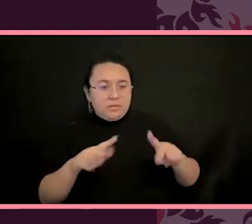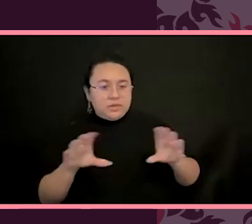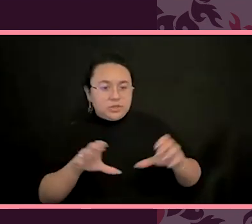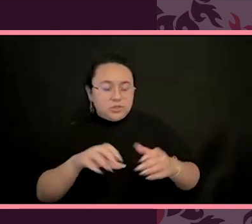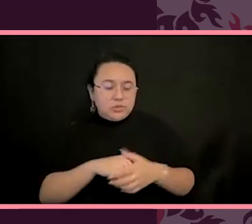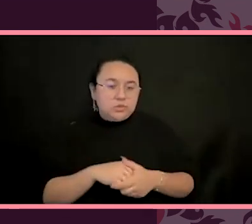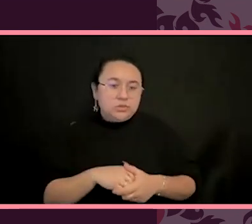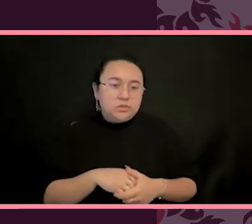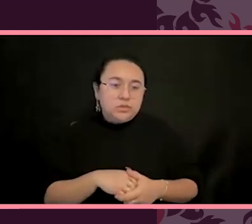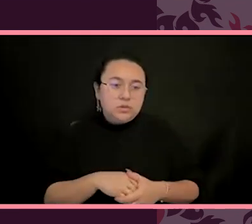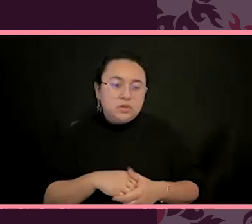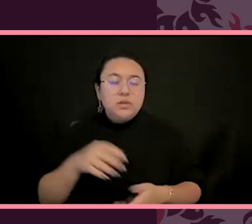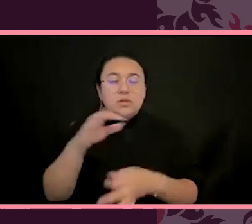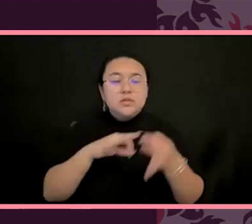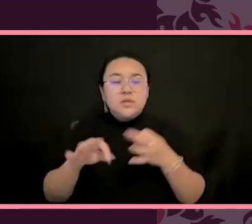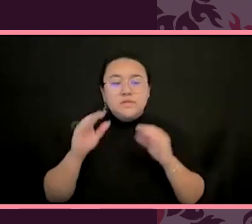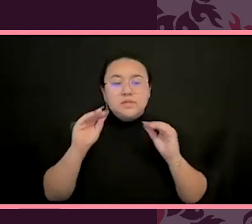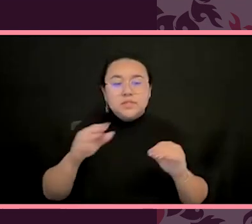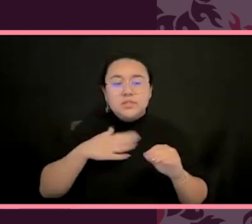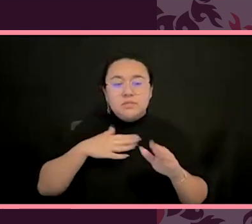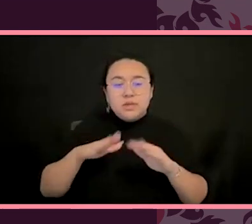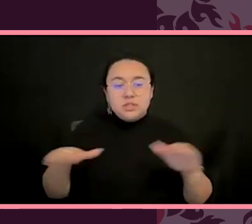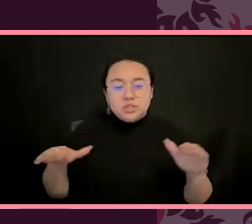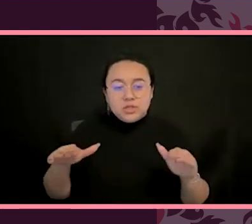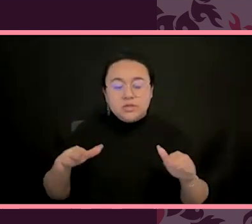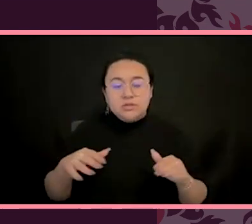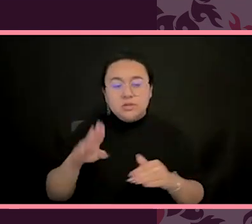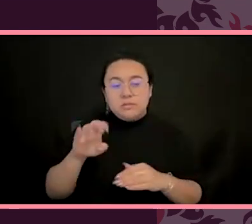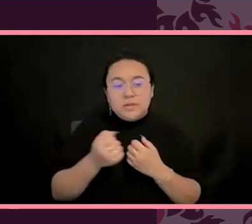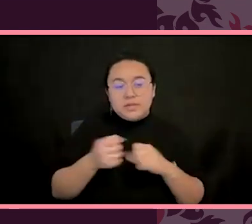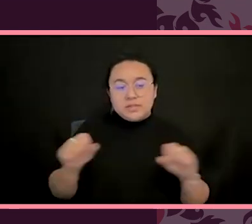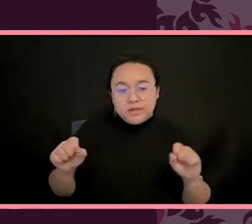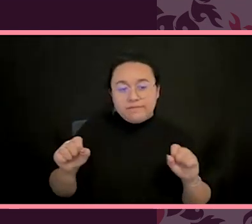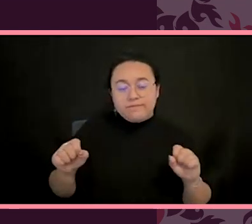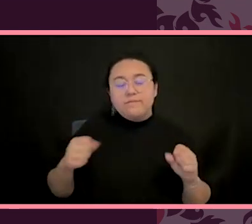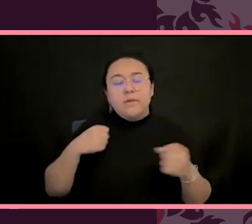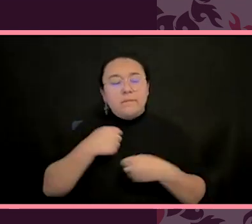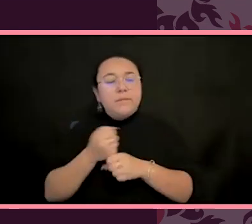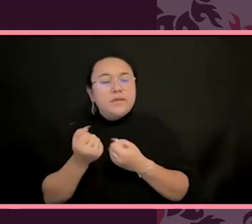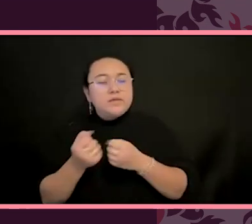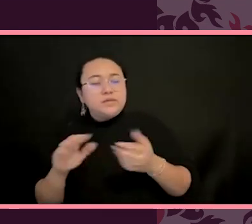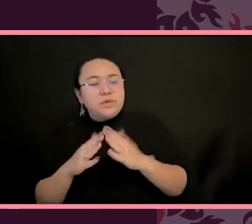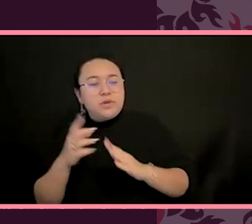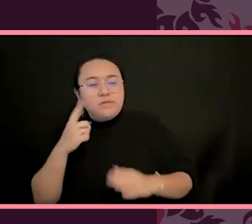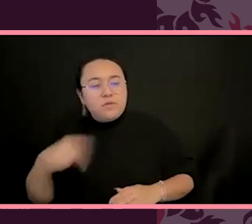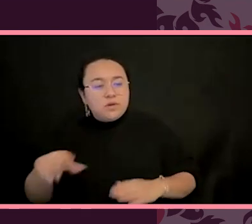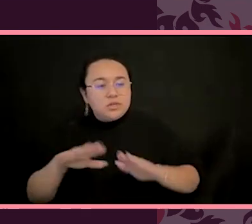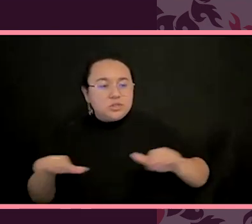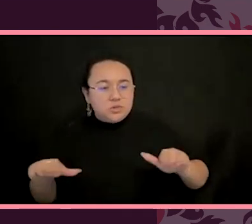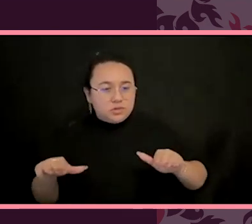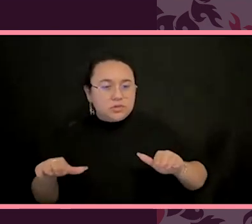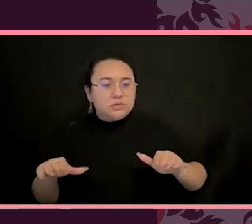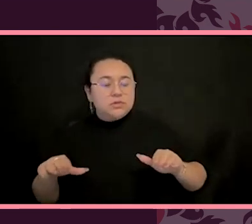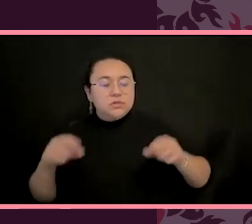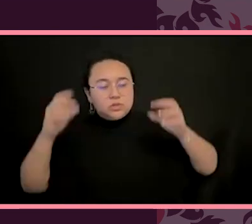is instead of teaching my children to be safe, creating safe communities for them to